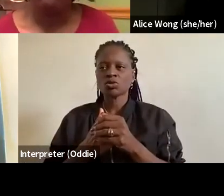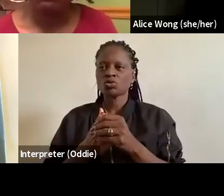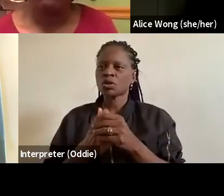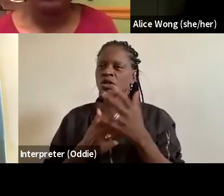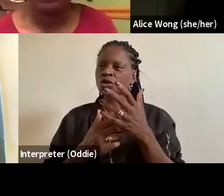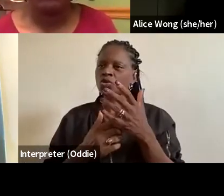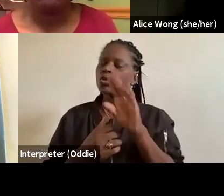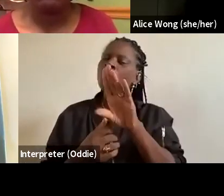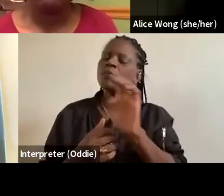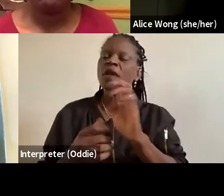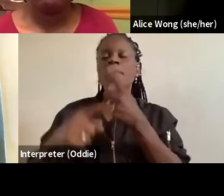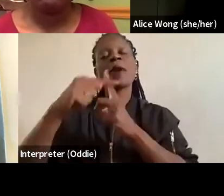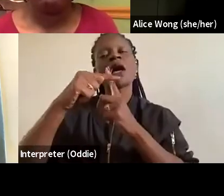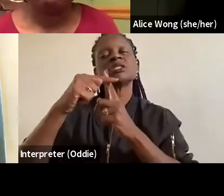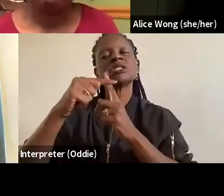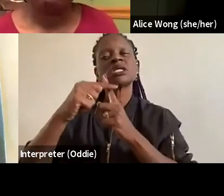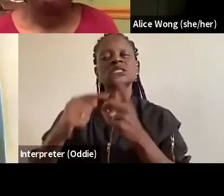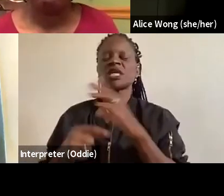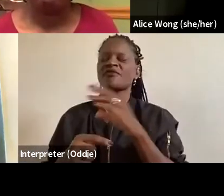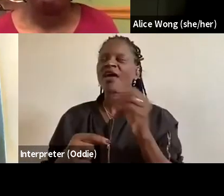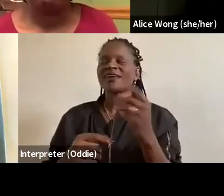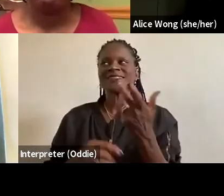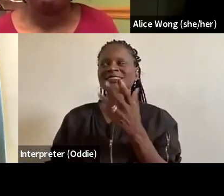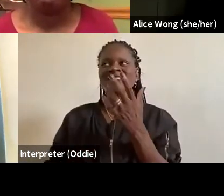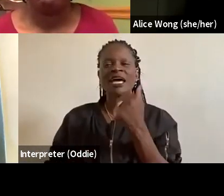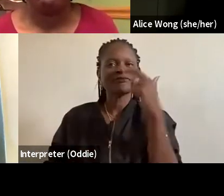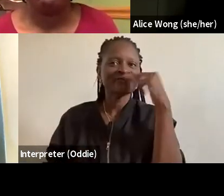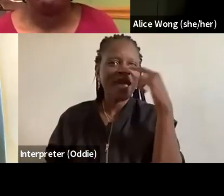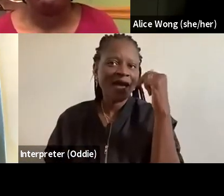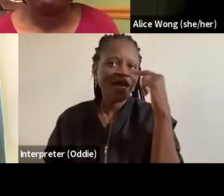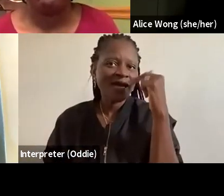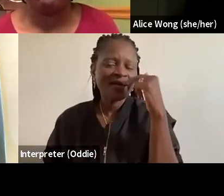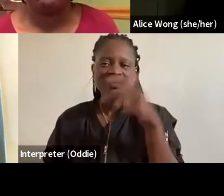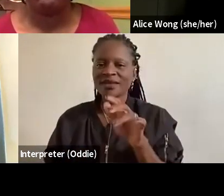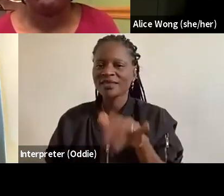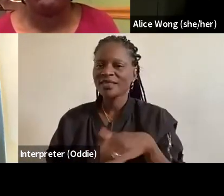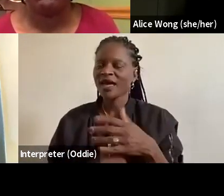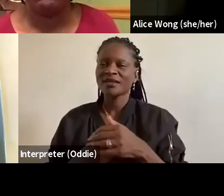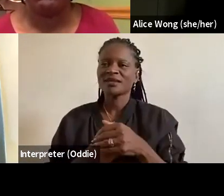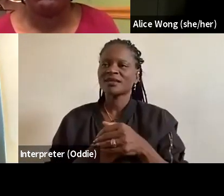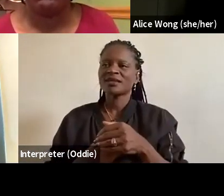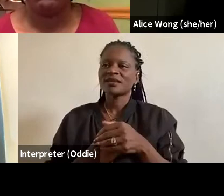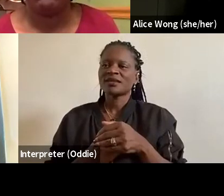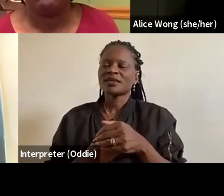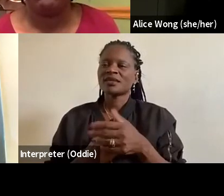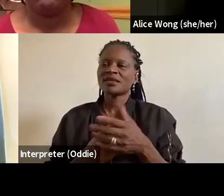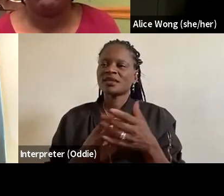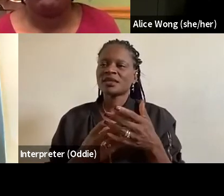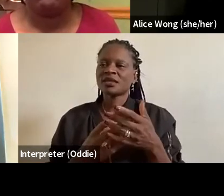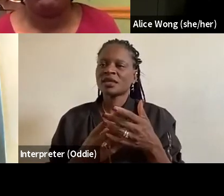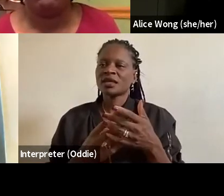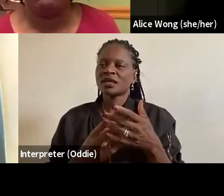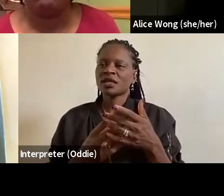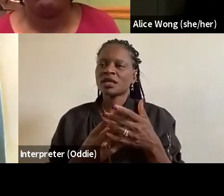that it is a little ironic that we still have to, you know, to bring up